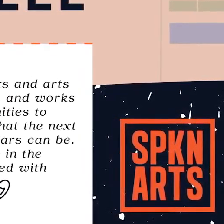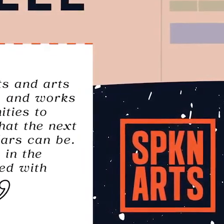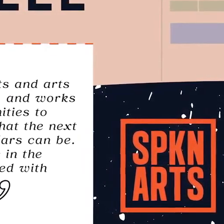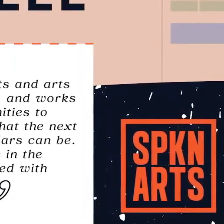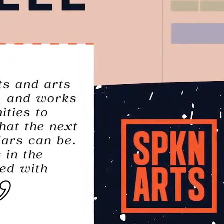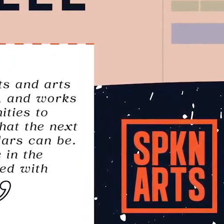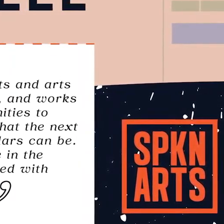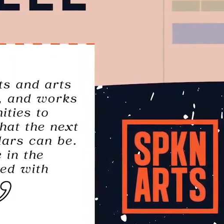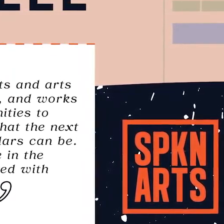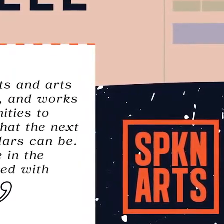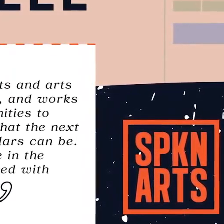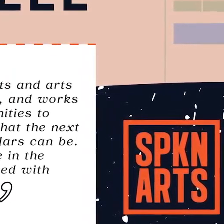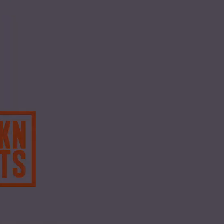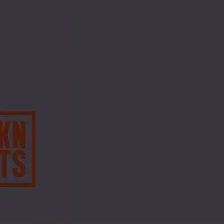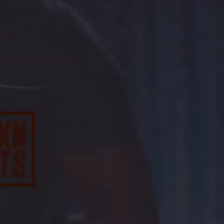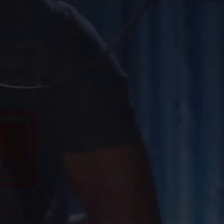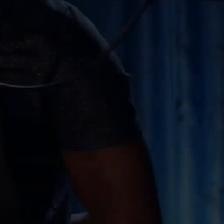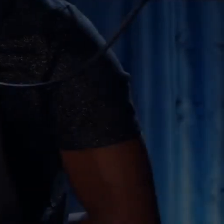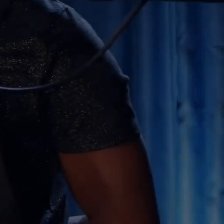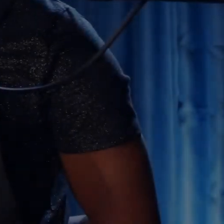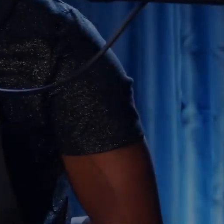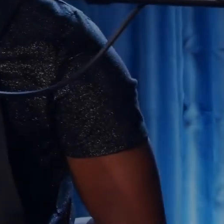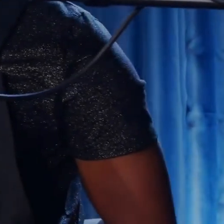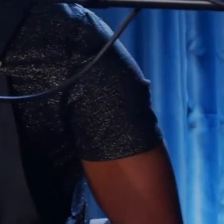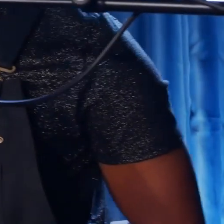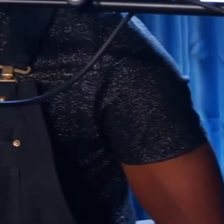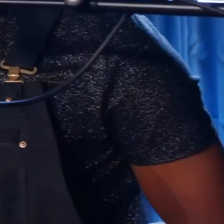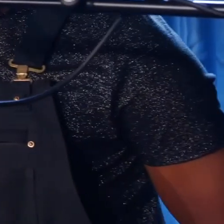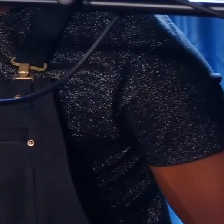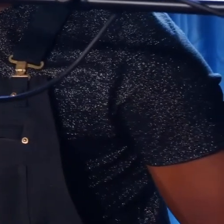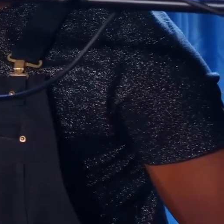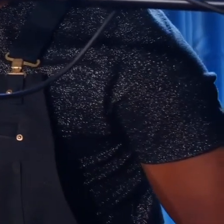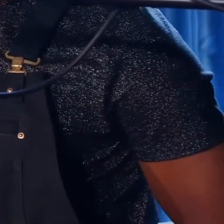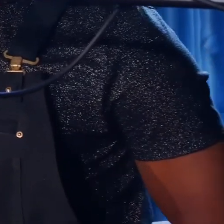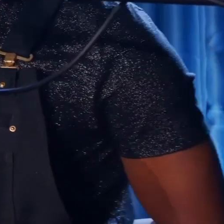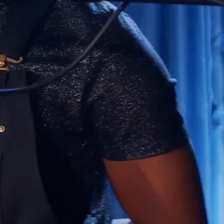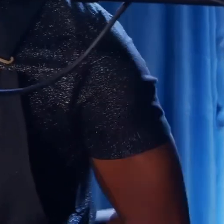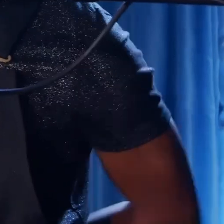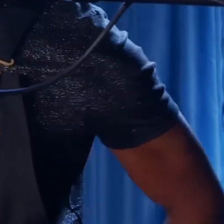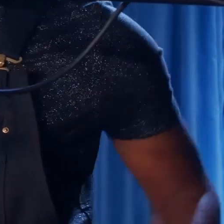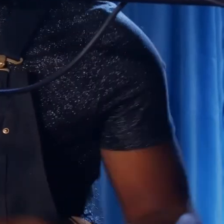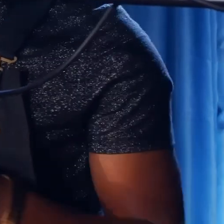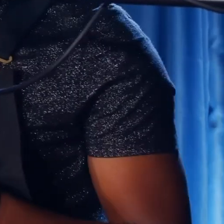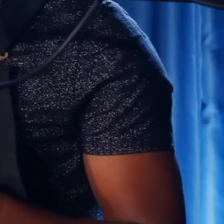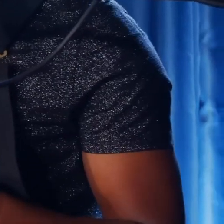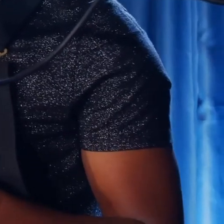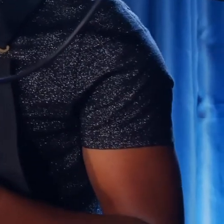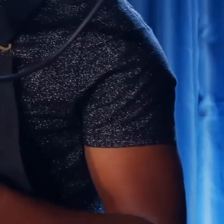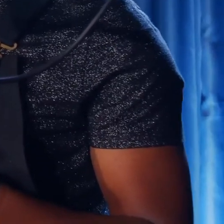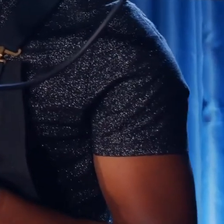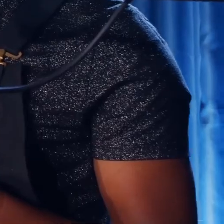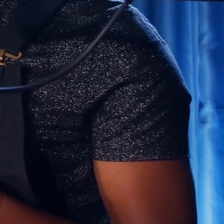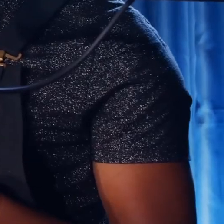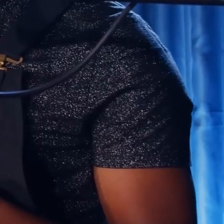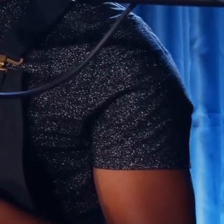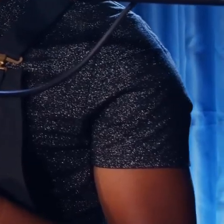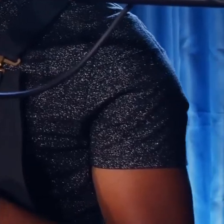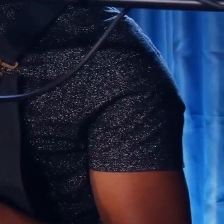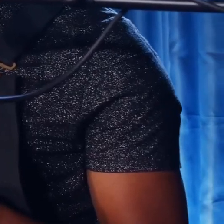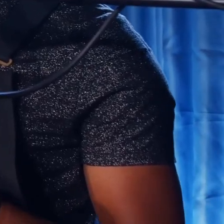Hello, I'm Dio, and I have been volunteering with Spokane Arts Commission since 2014. In the face of sudden and